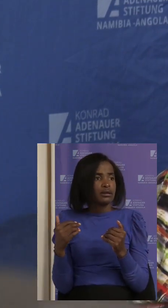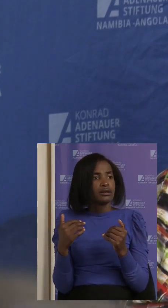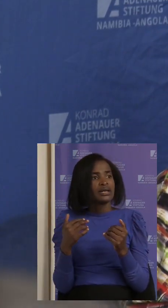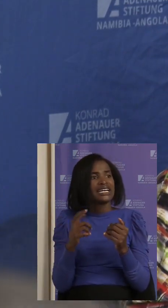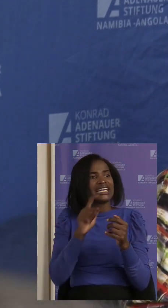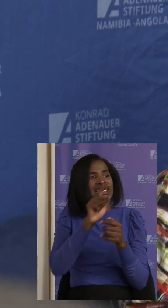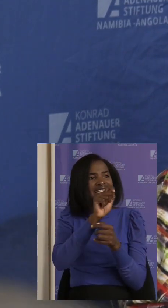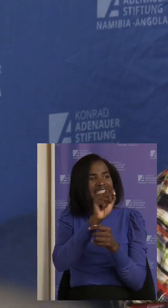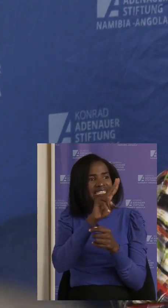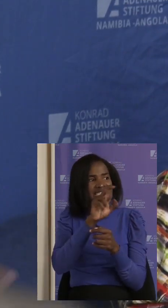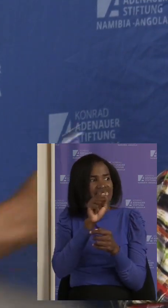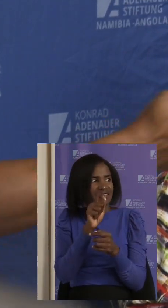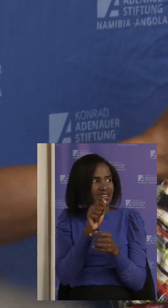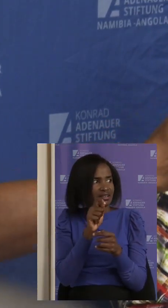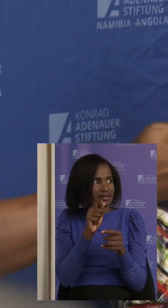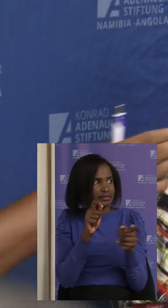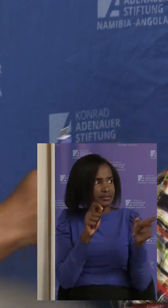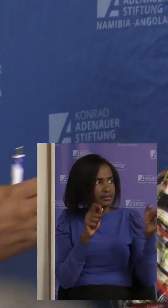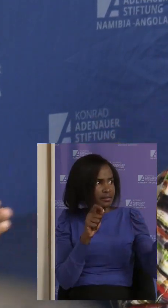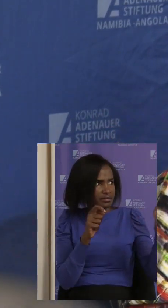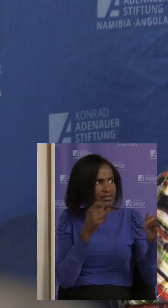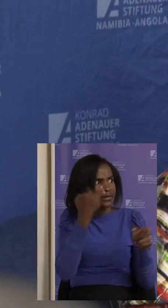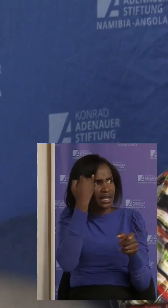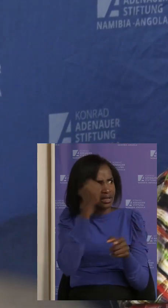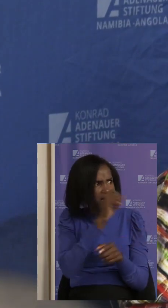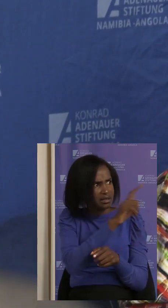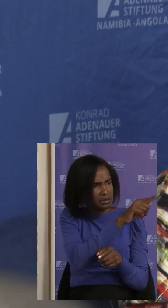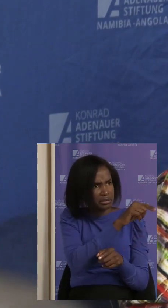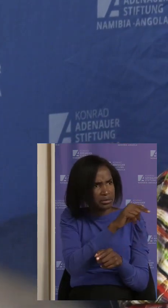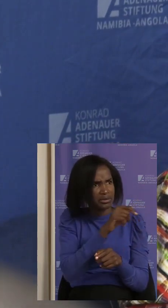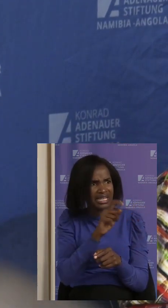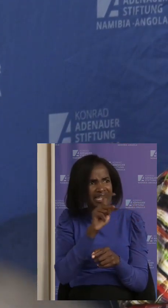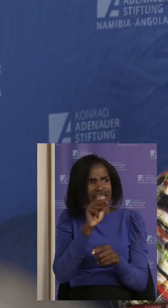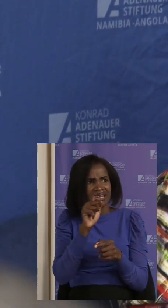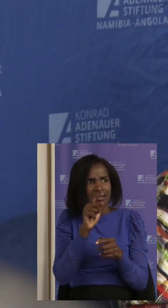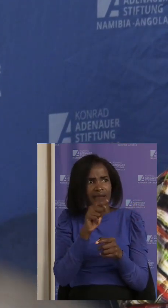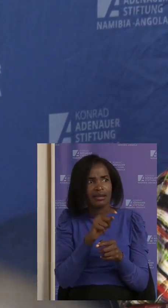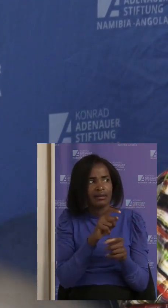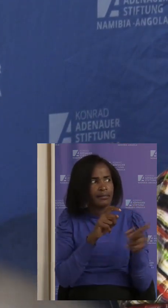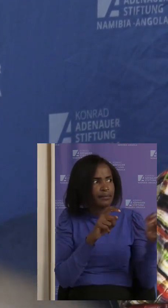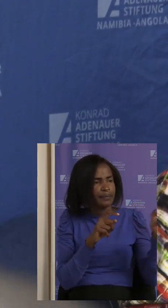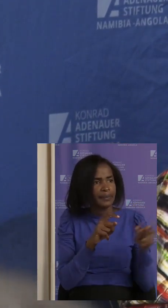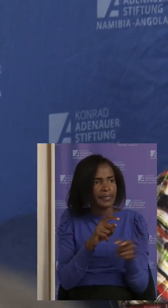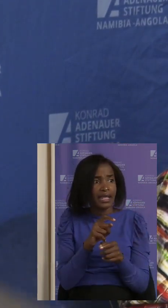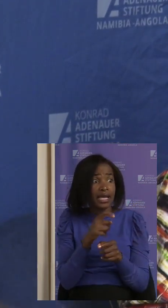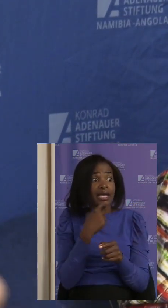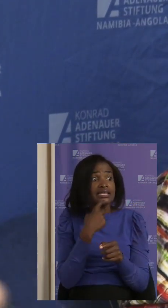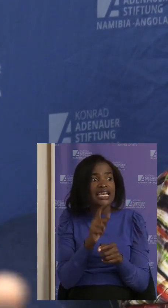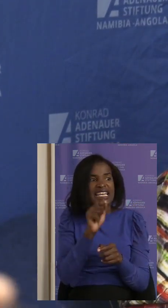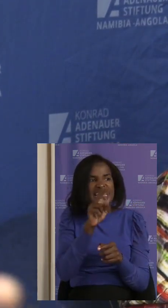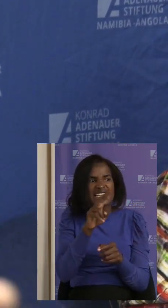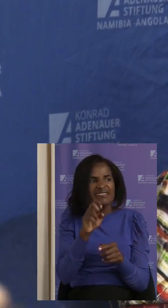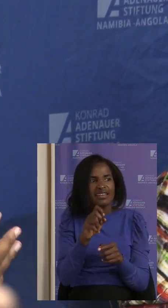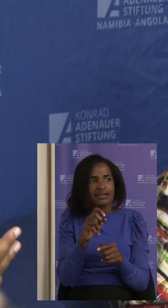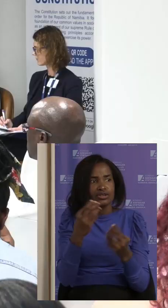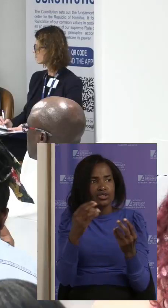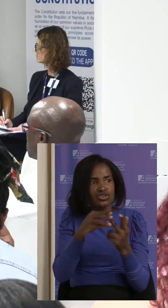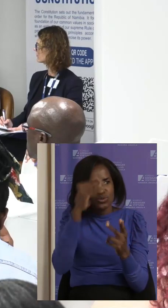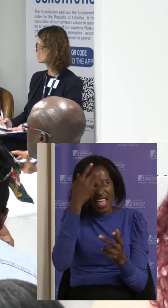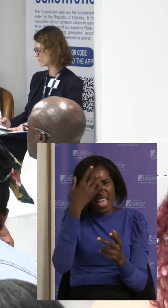TVET, I like the comment that he made, that TVET is not for less performing. But